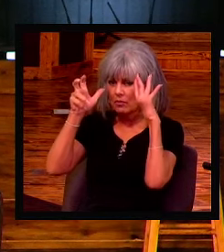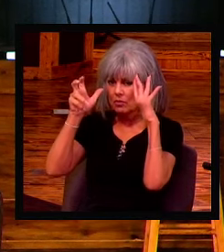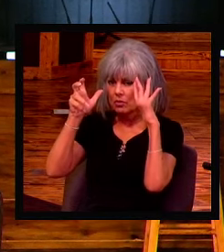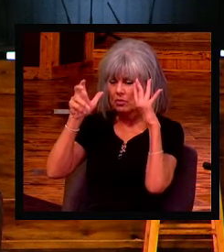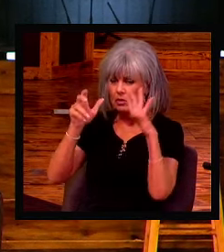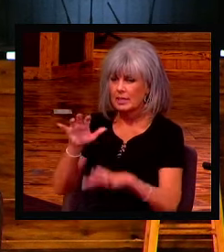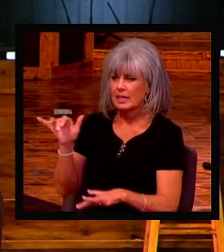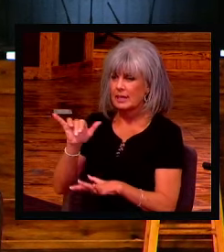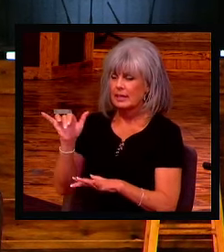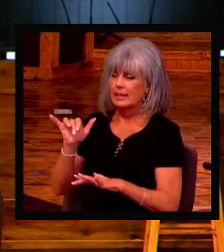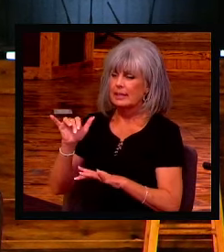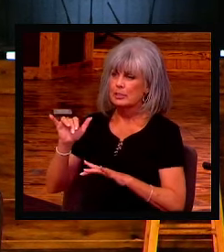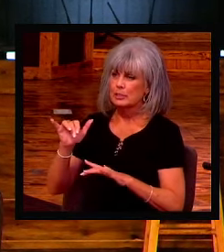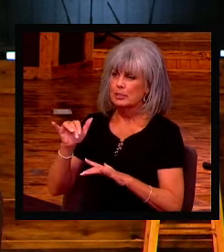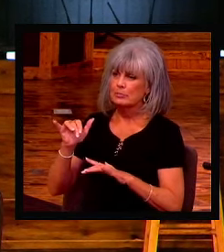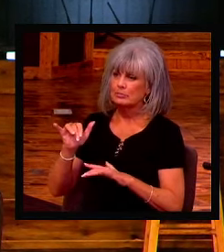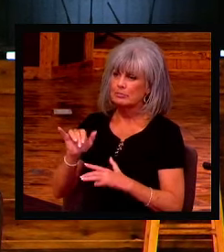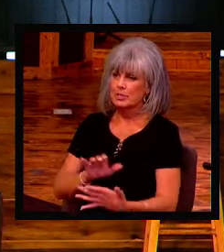something that seems so